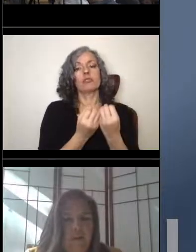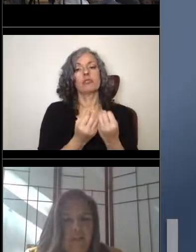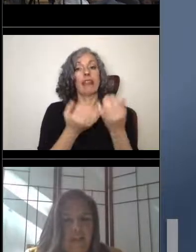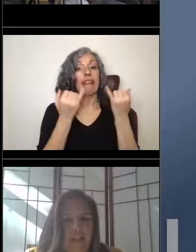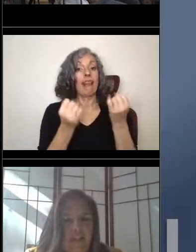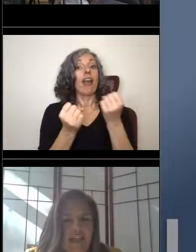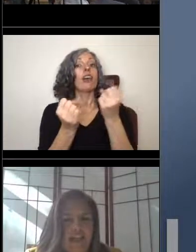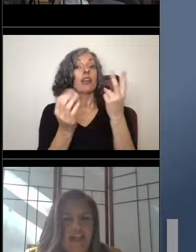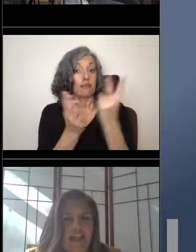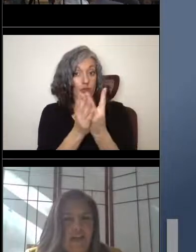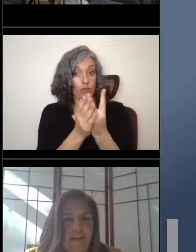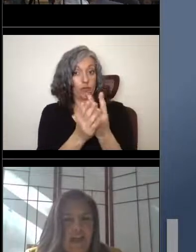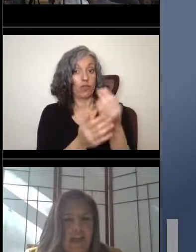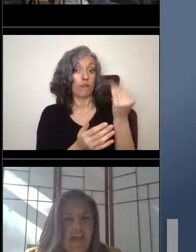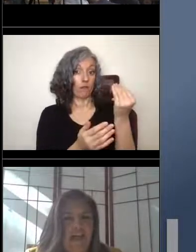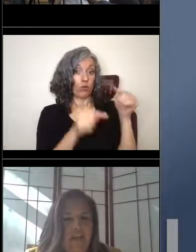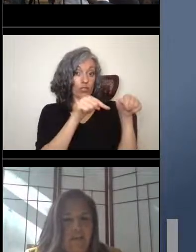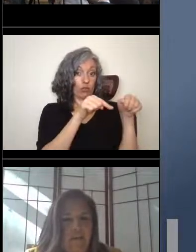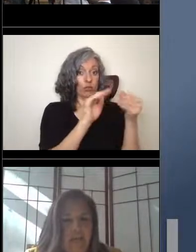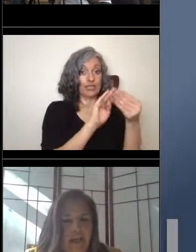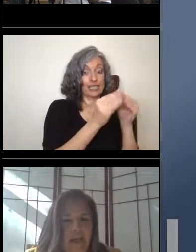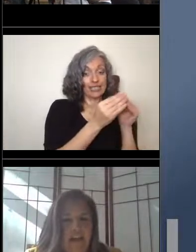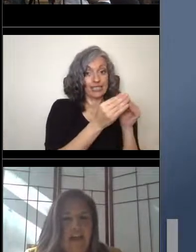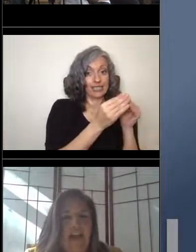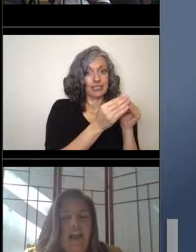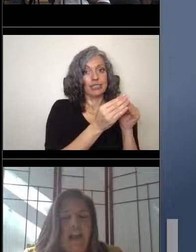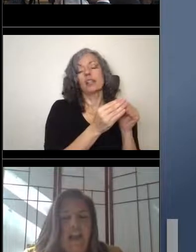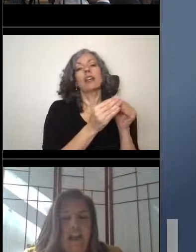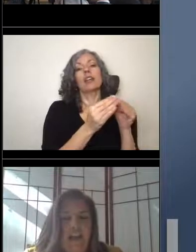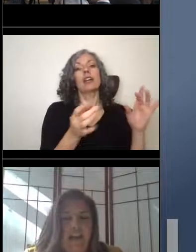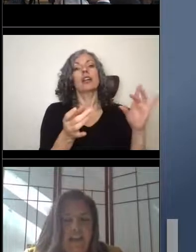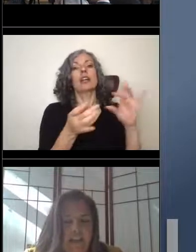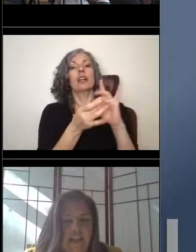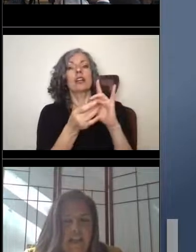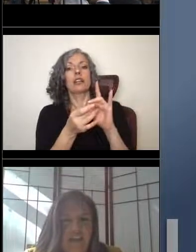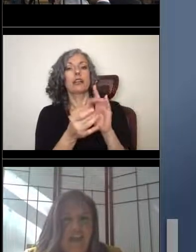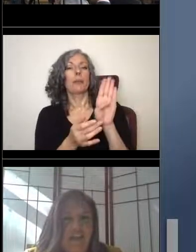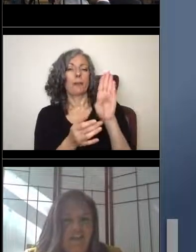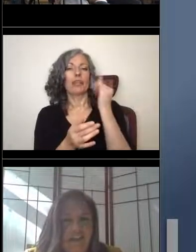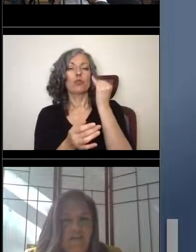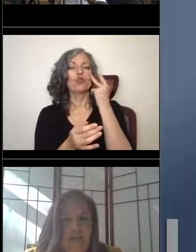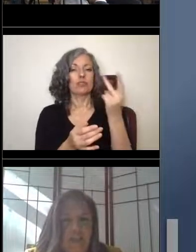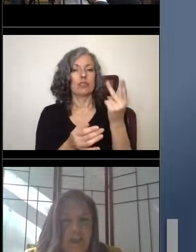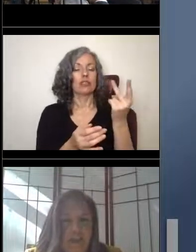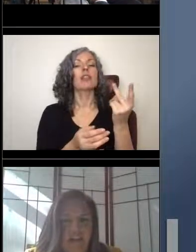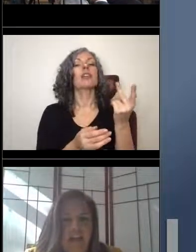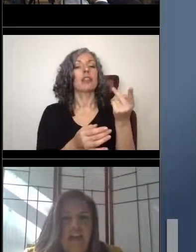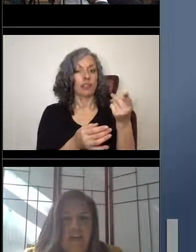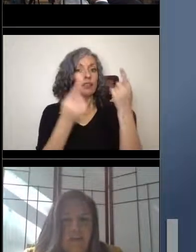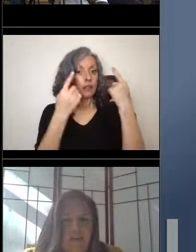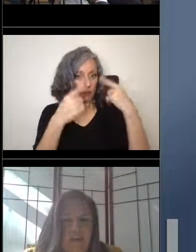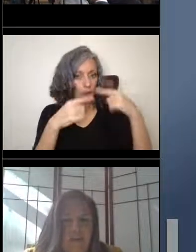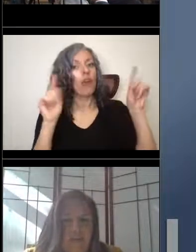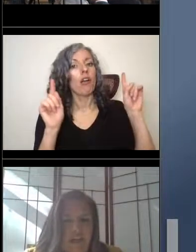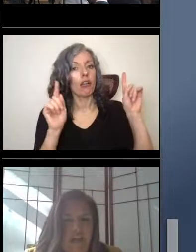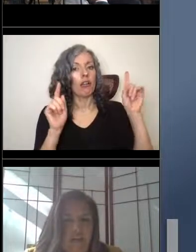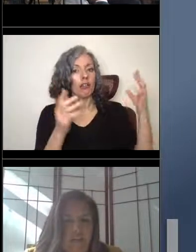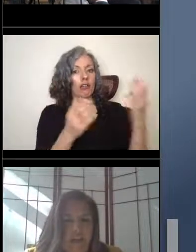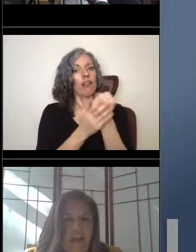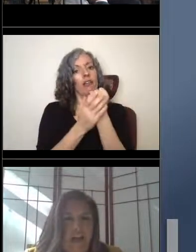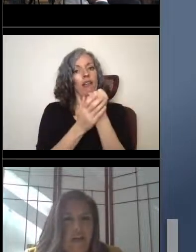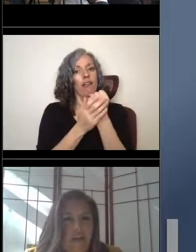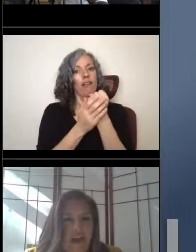the 14 remaining cities identified in Attachment B did intend and successfully sought subsequent